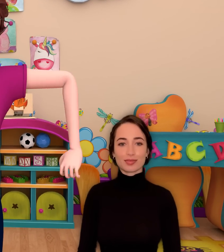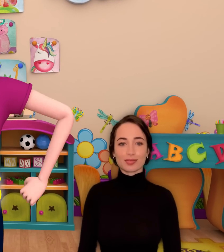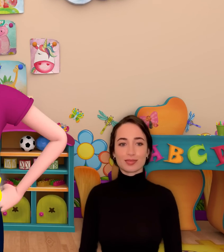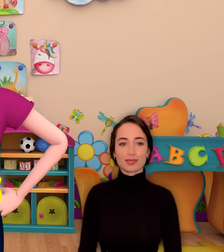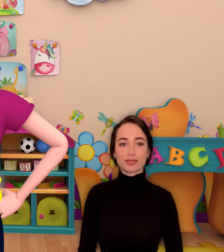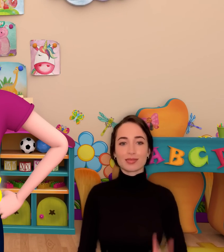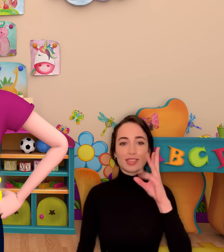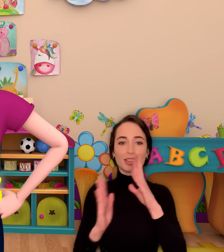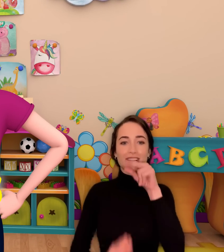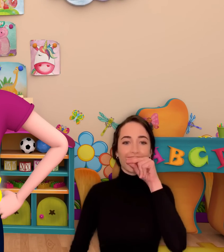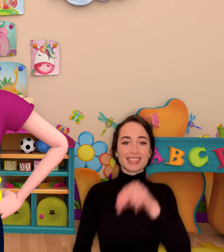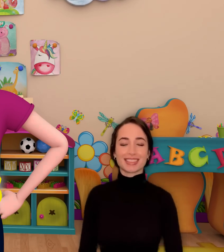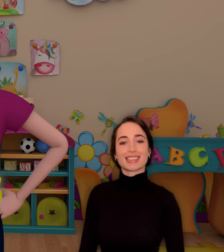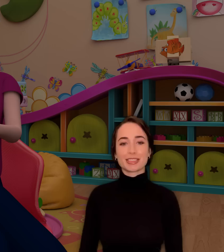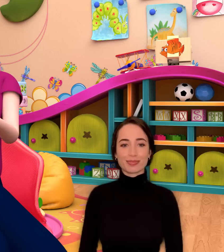six little